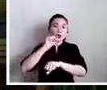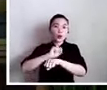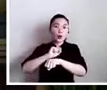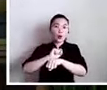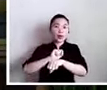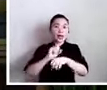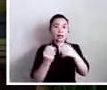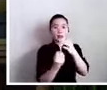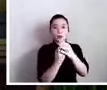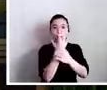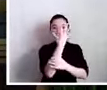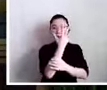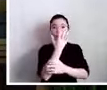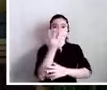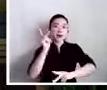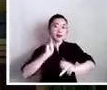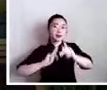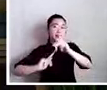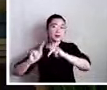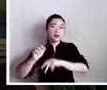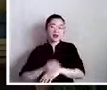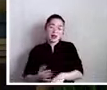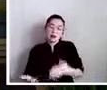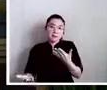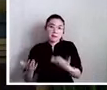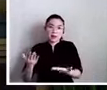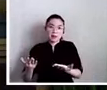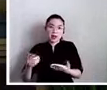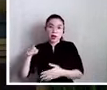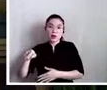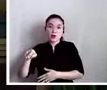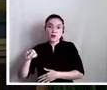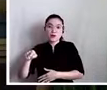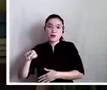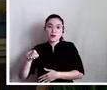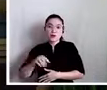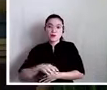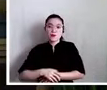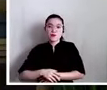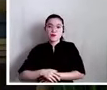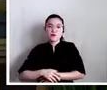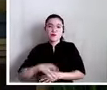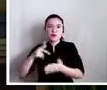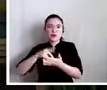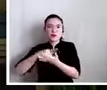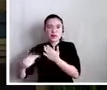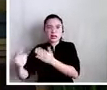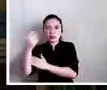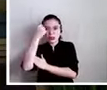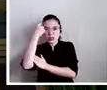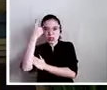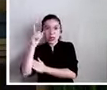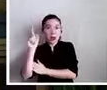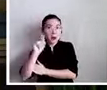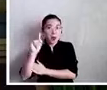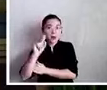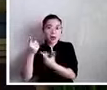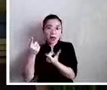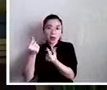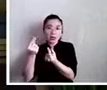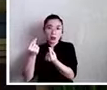unya, mga kaigsoonan, we fail to understand what they are doing, and we also fail to see